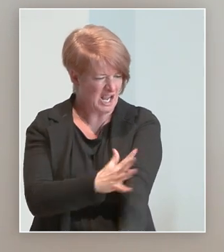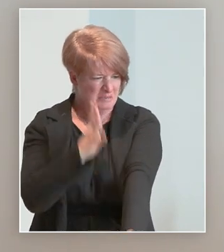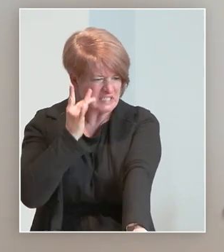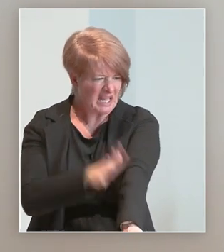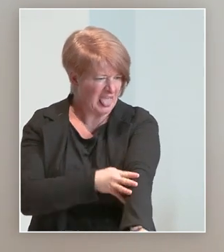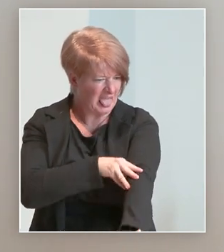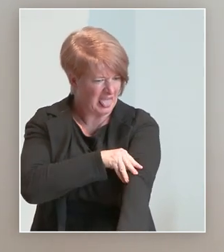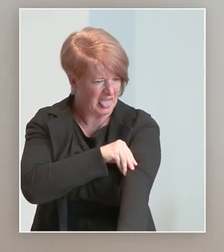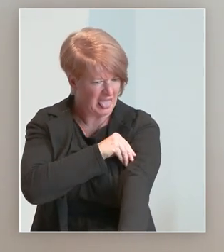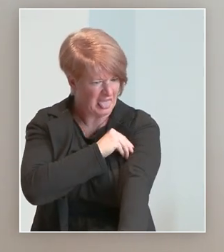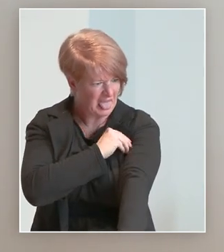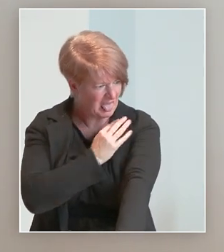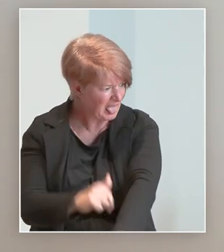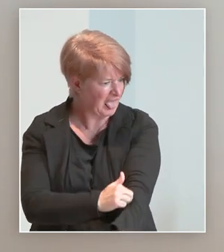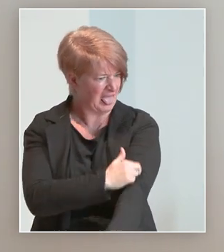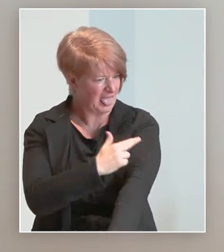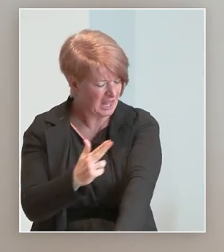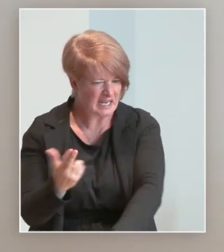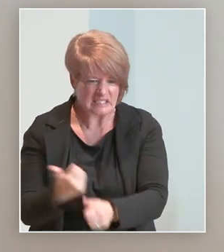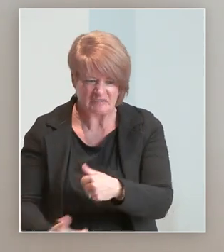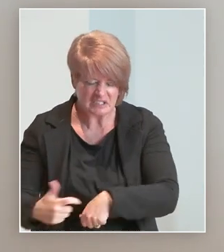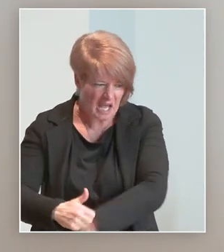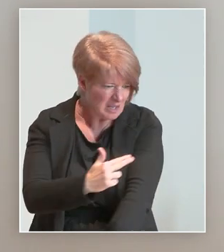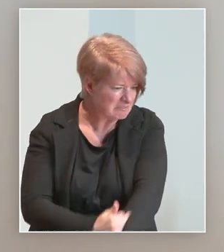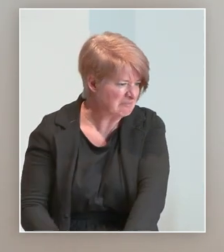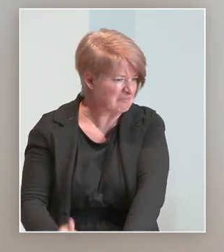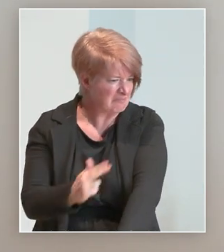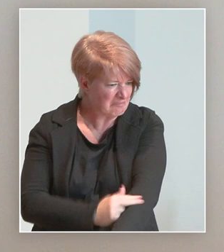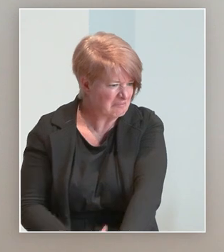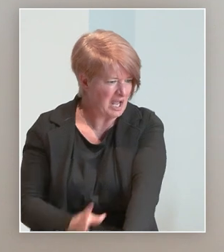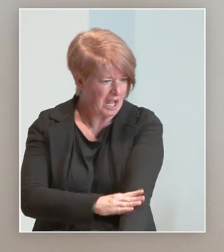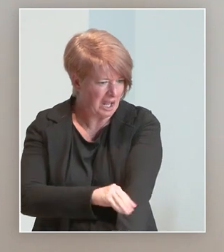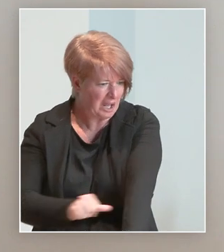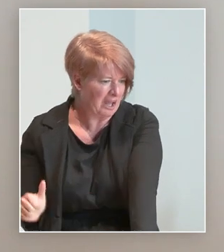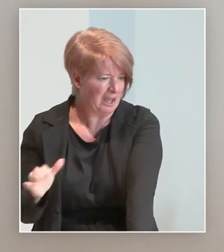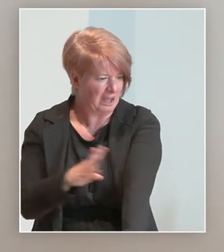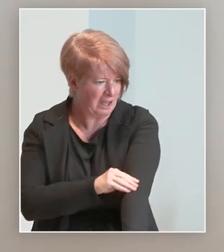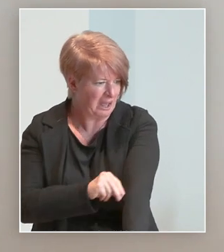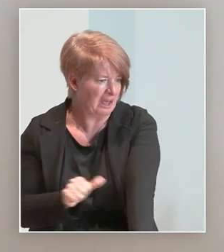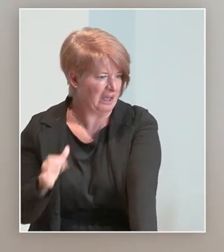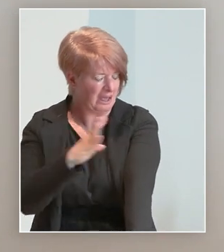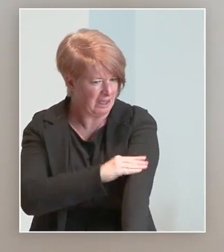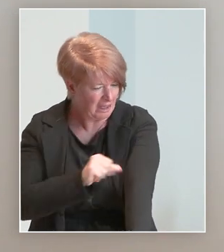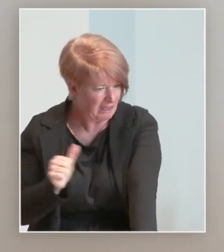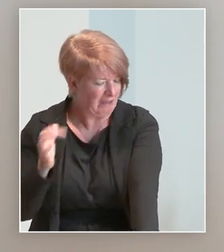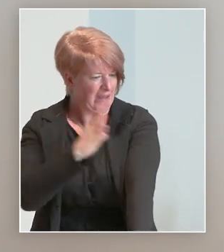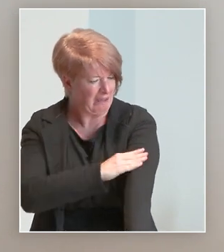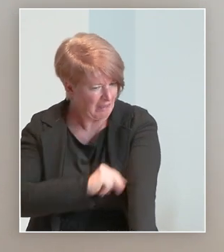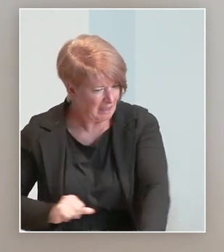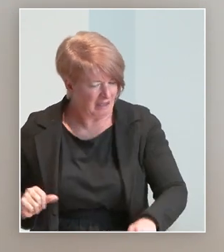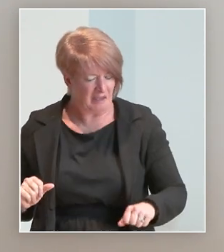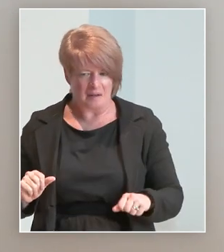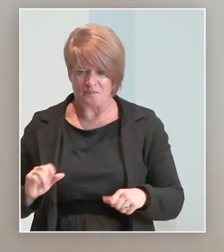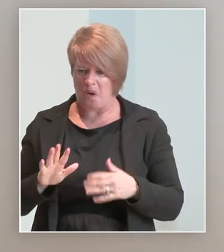me. And each stroke of his tongue ripped off skin as after successive skin,